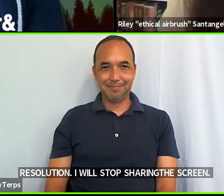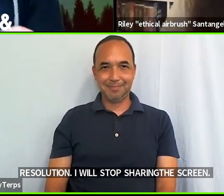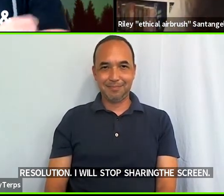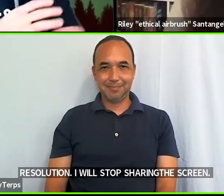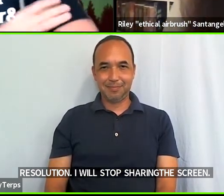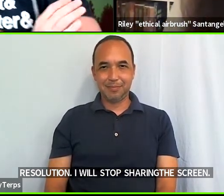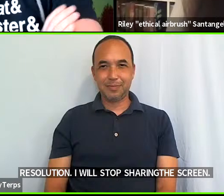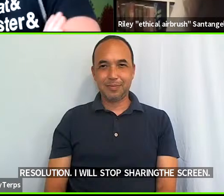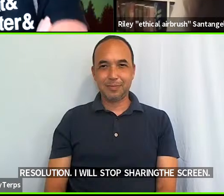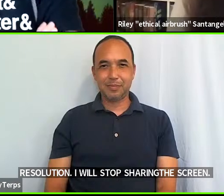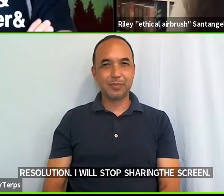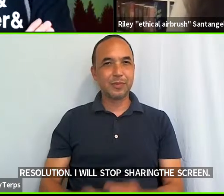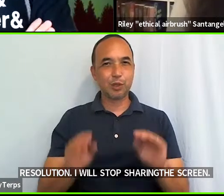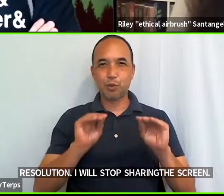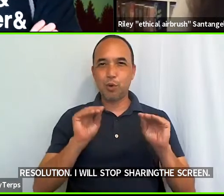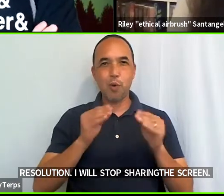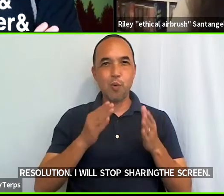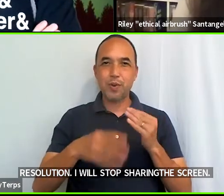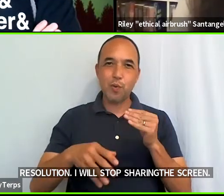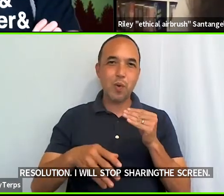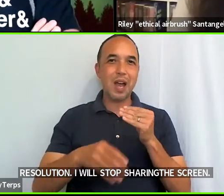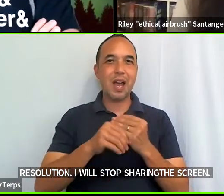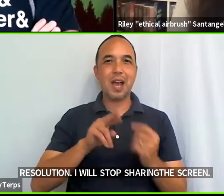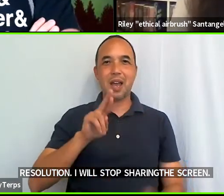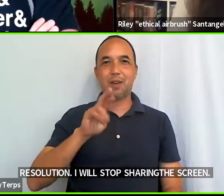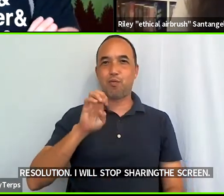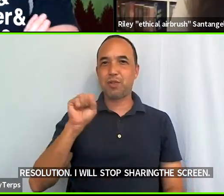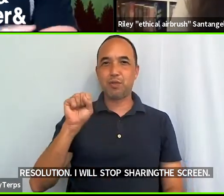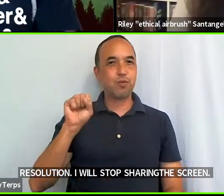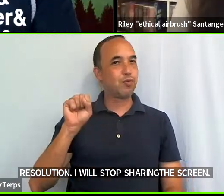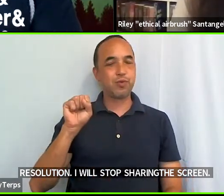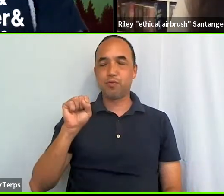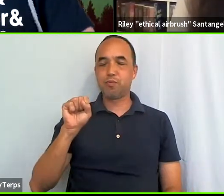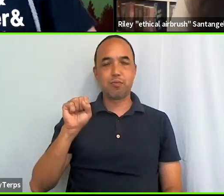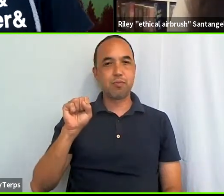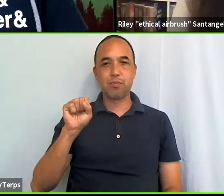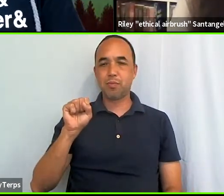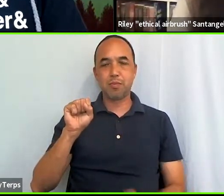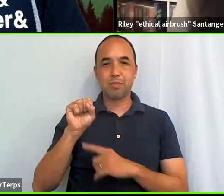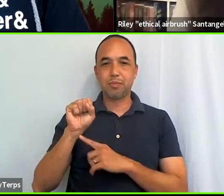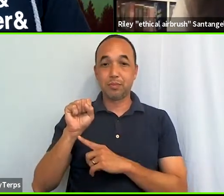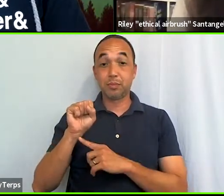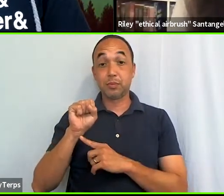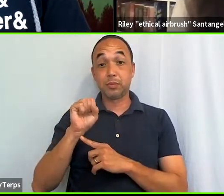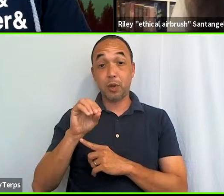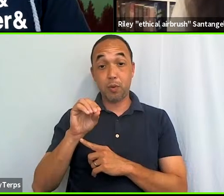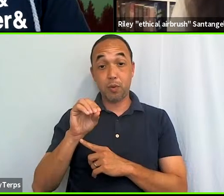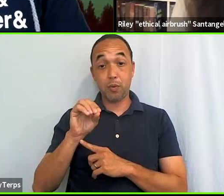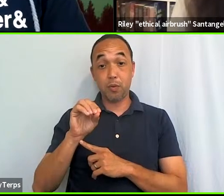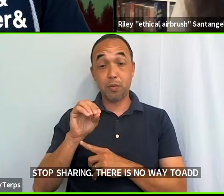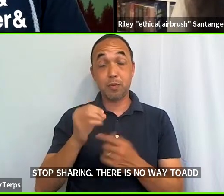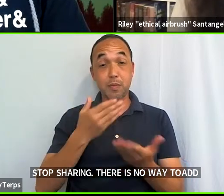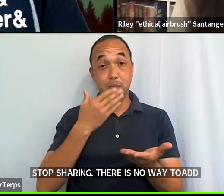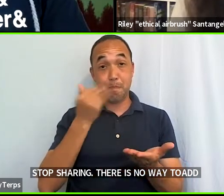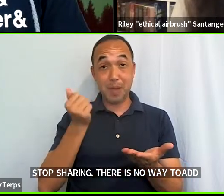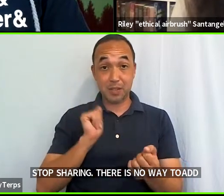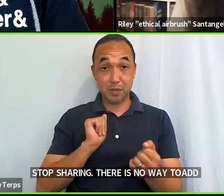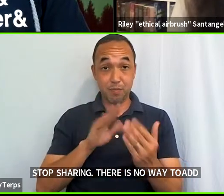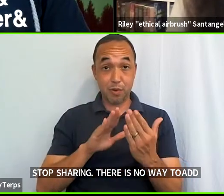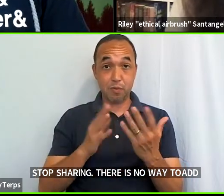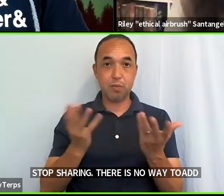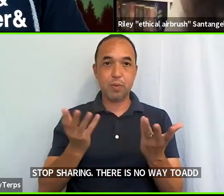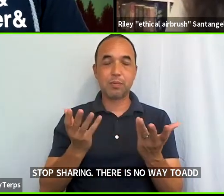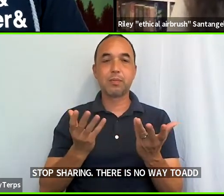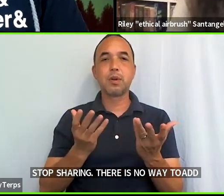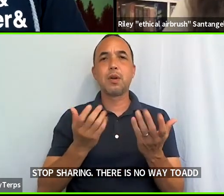There's no way to add resolution to an image. So it's always best to try